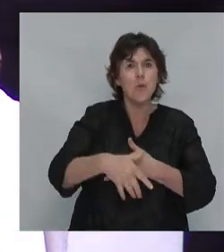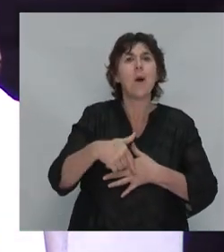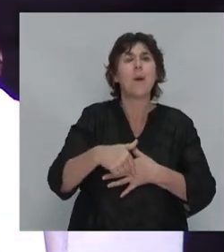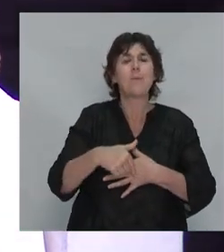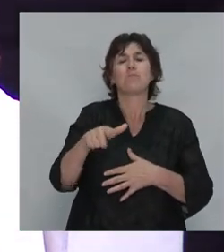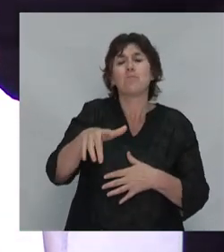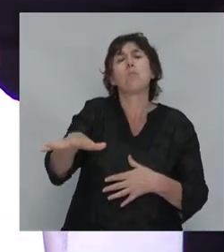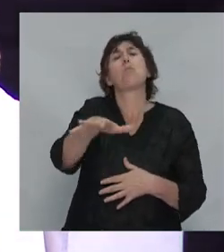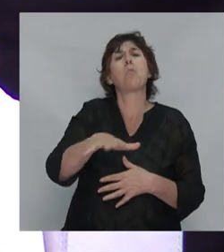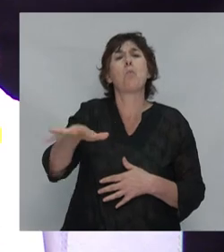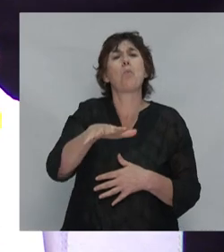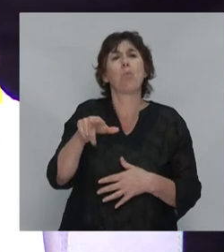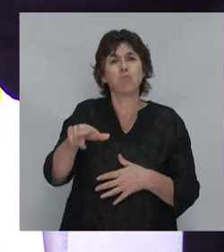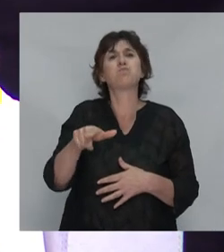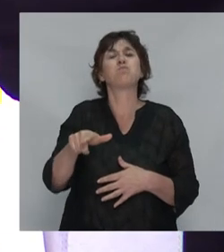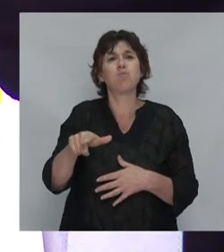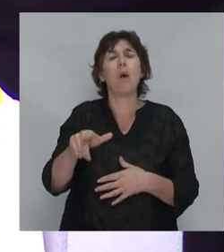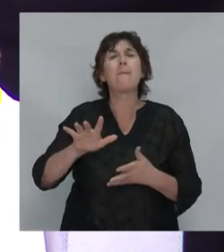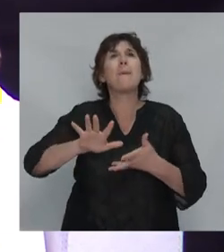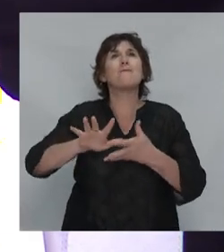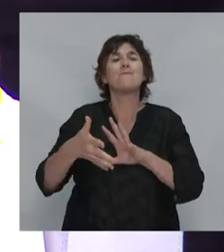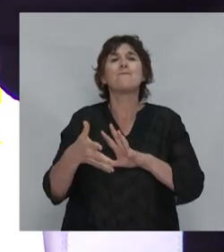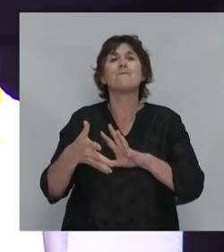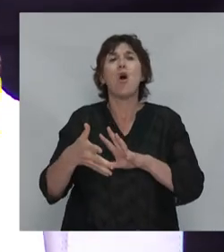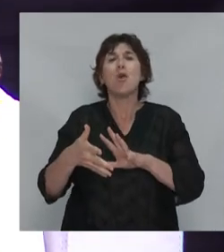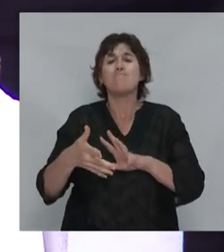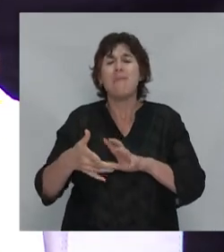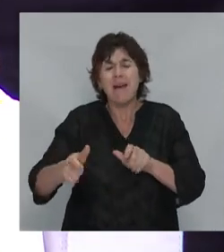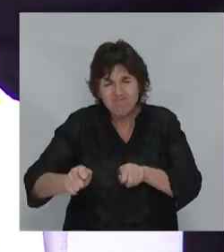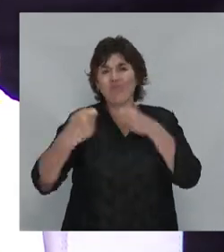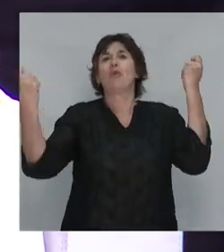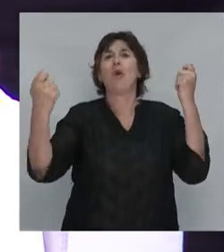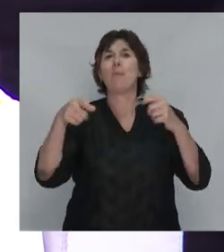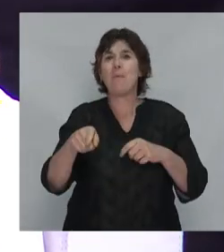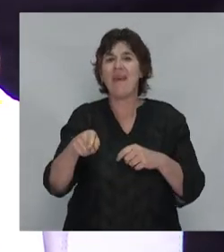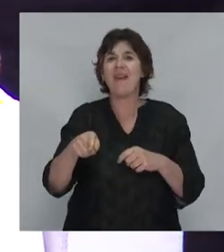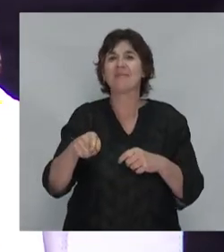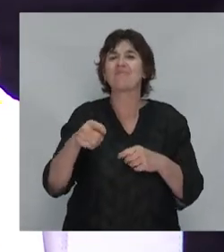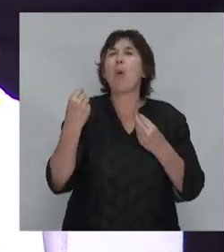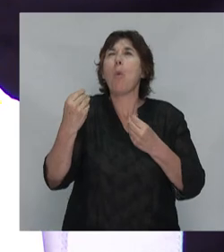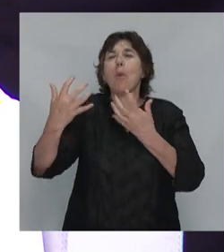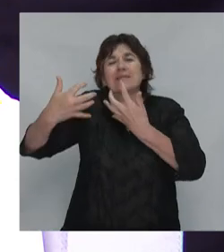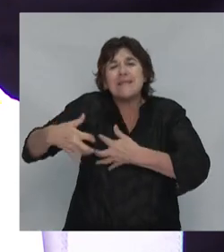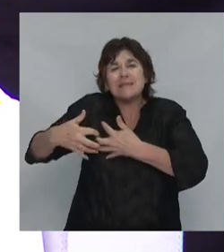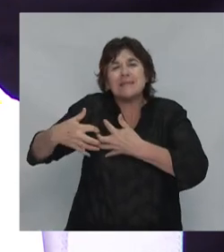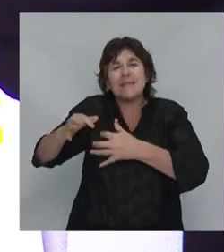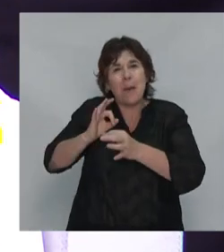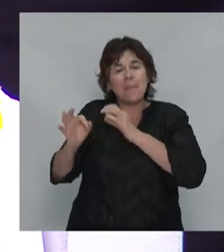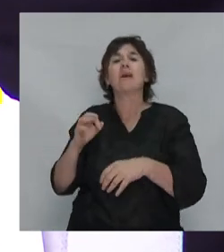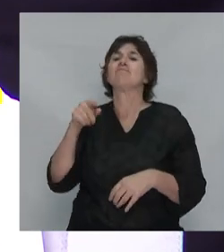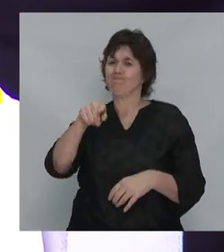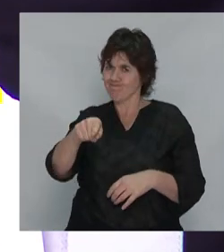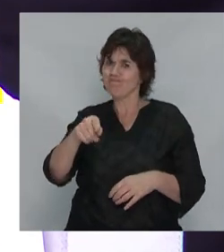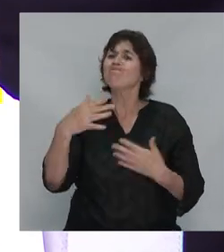You are fighting hard, and the rest of us will gain from your hard efforts. So power to you